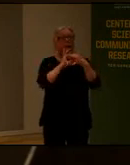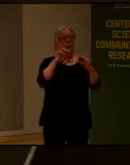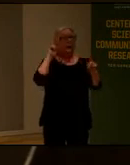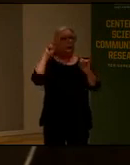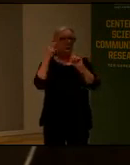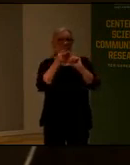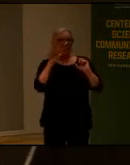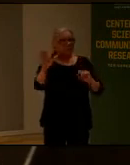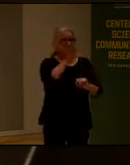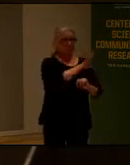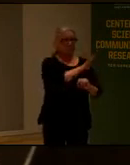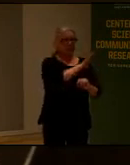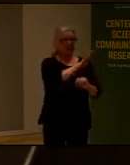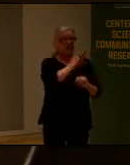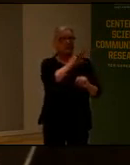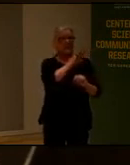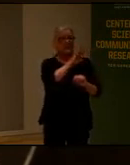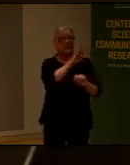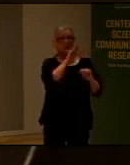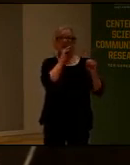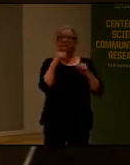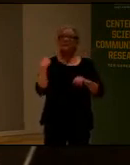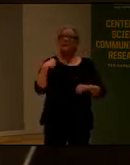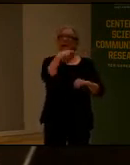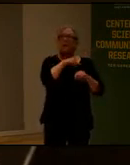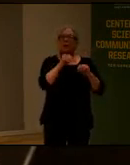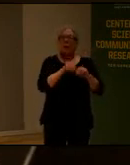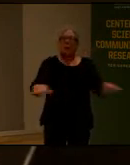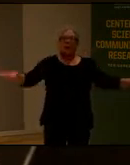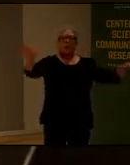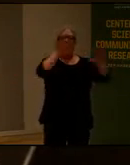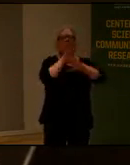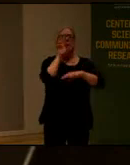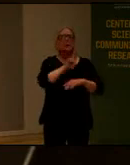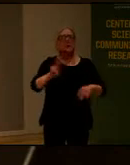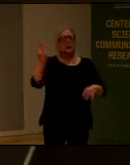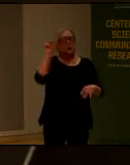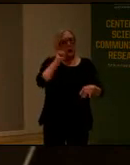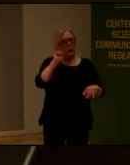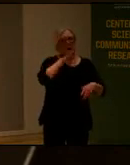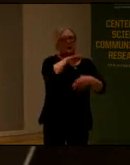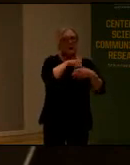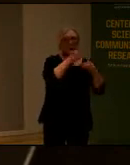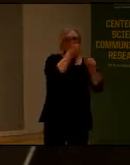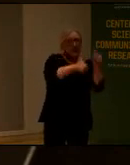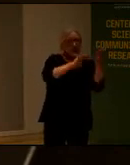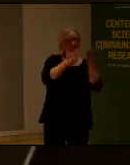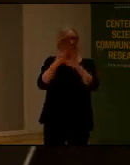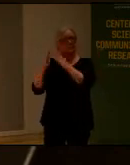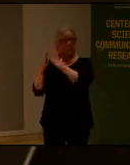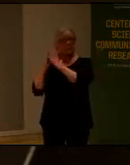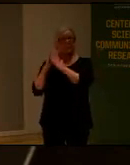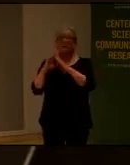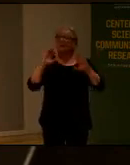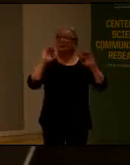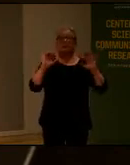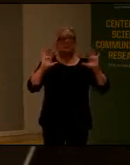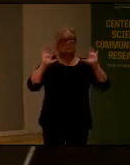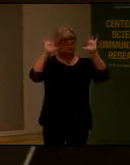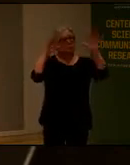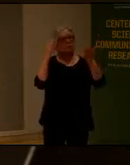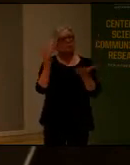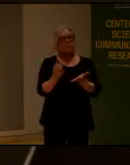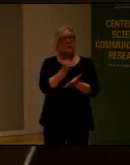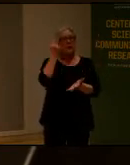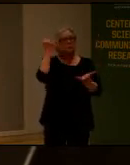perspective is, we are embedded across the entire United States in every community in some way. And so that's an enormous opportunity to leverage